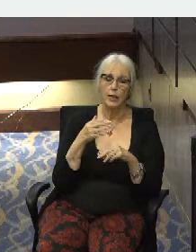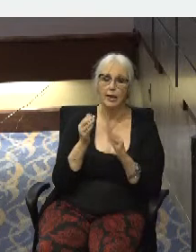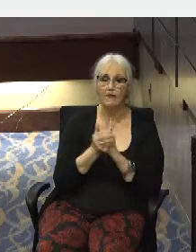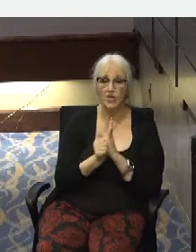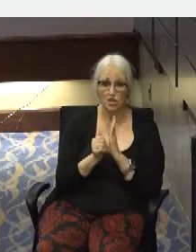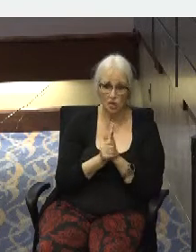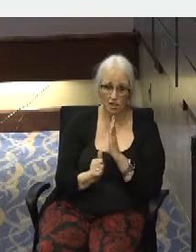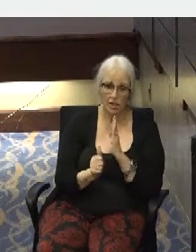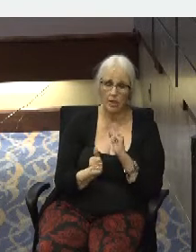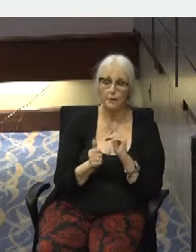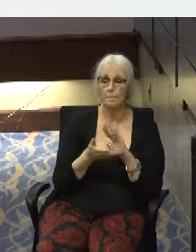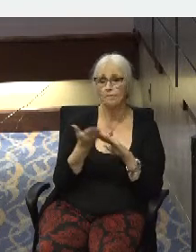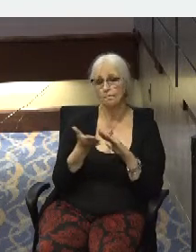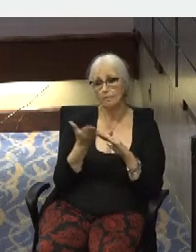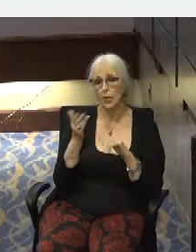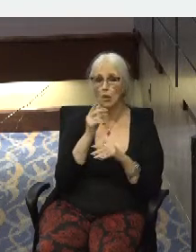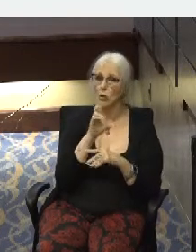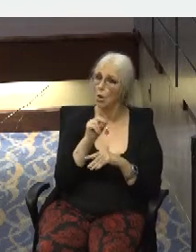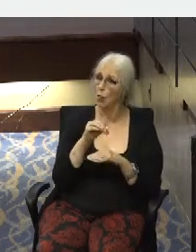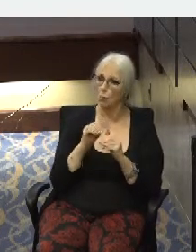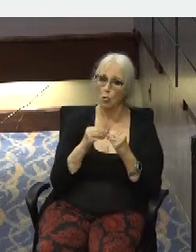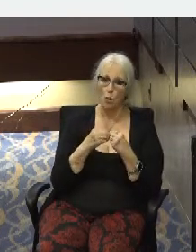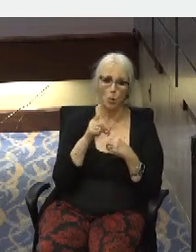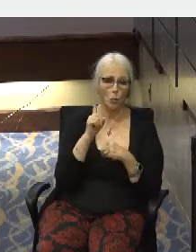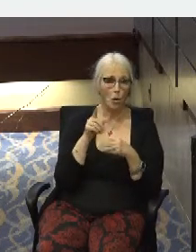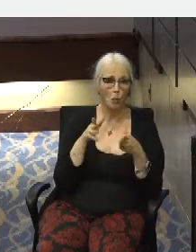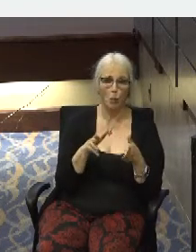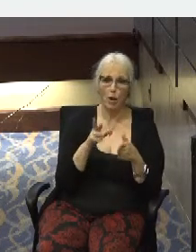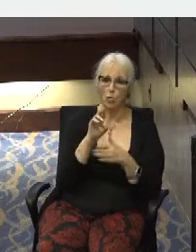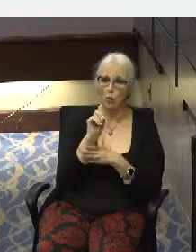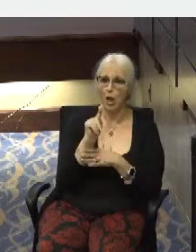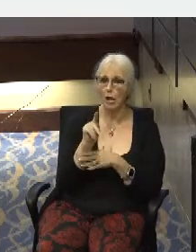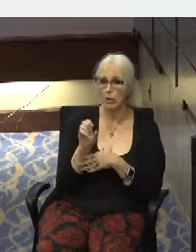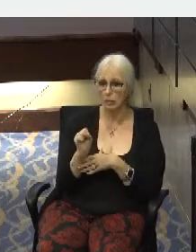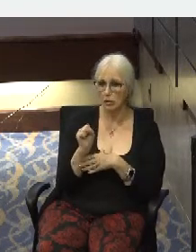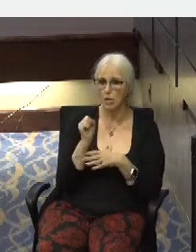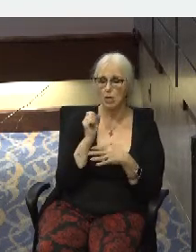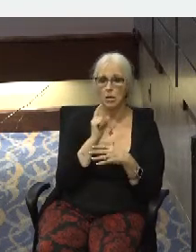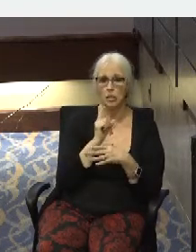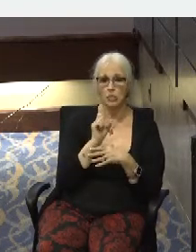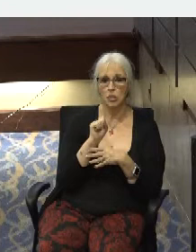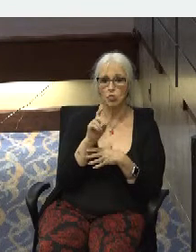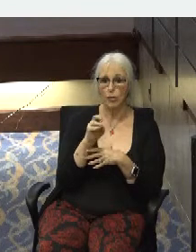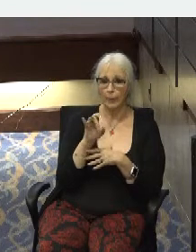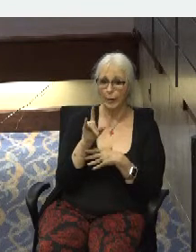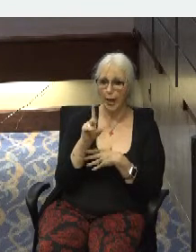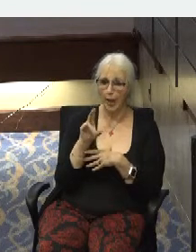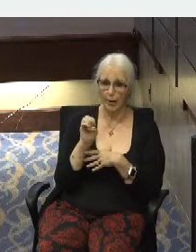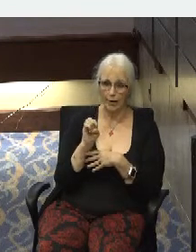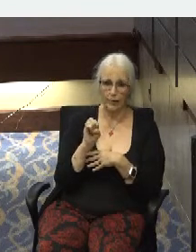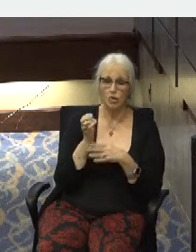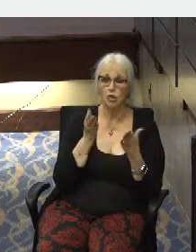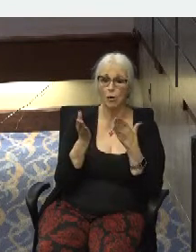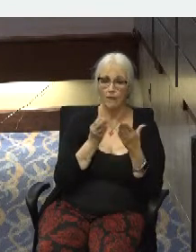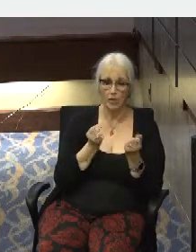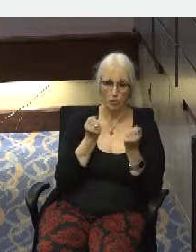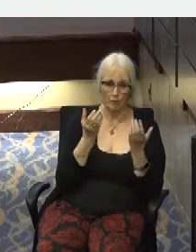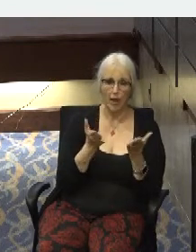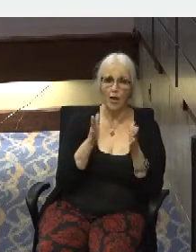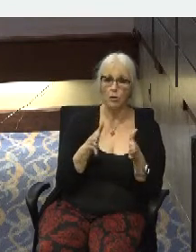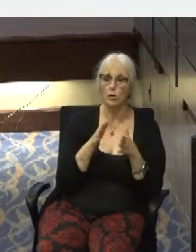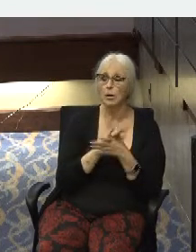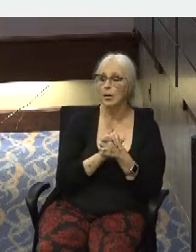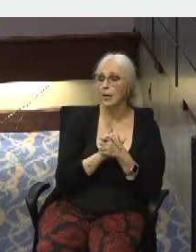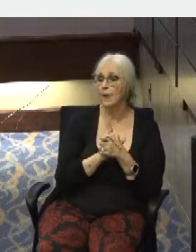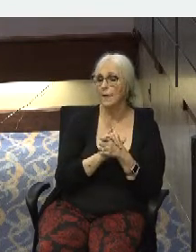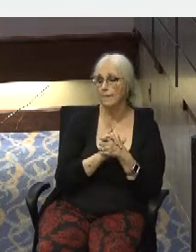that's just no more one-way routes. Consolidating routes into one streamlined service for riders. This scenario positions Waco